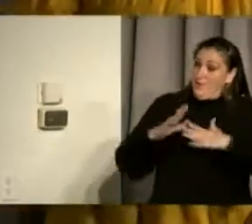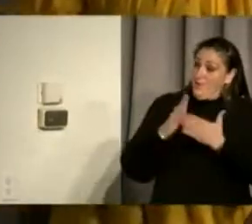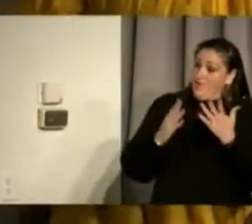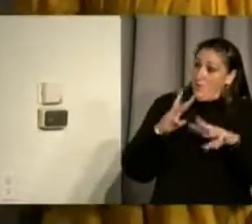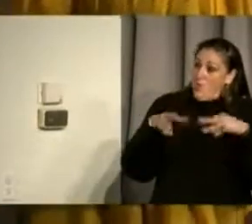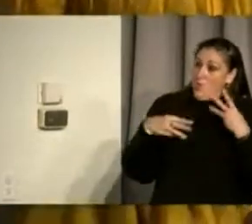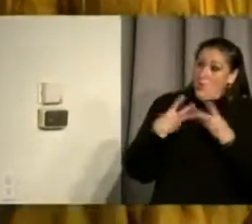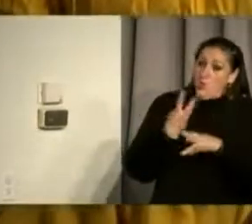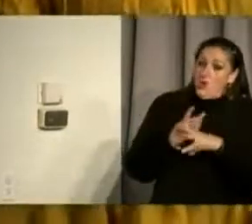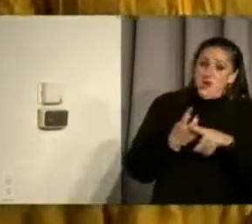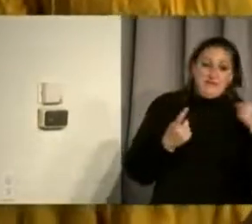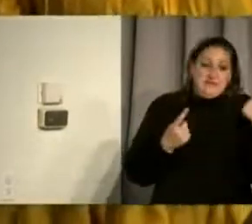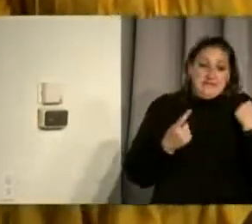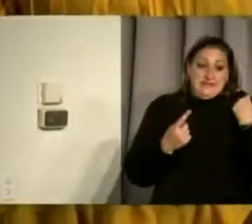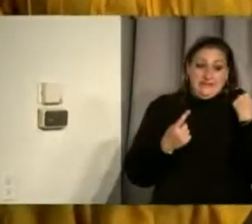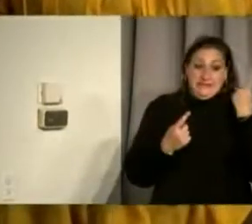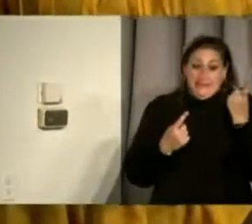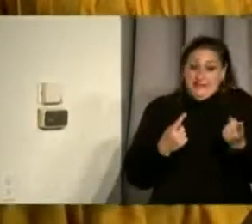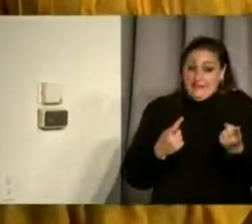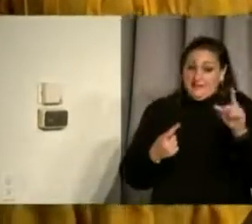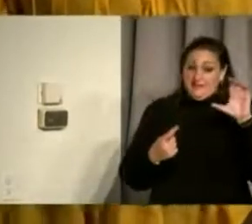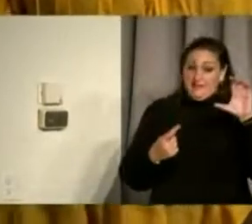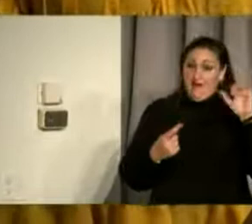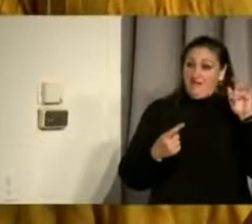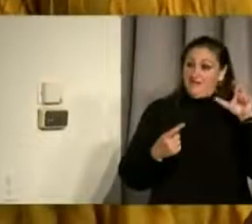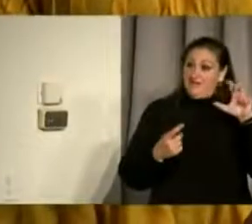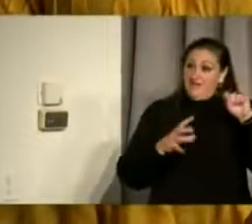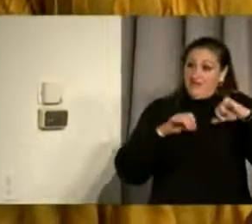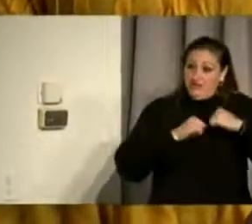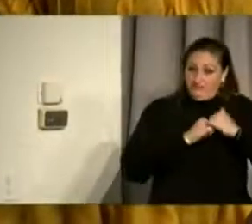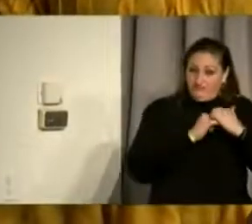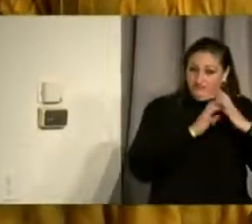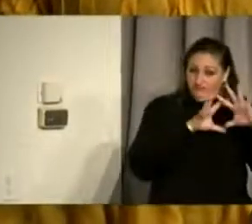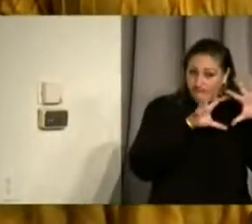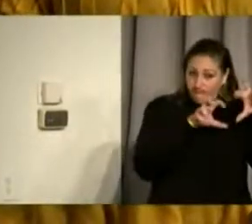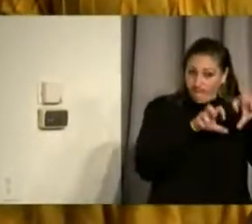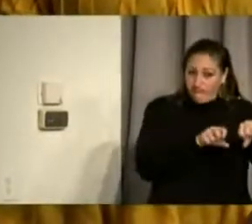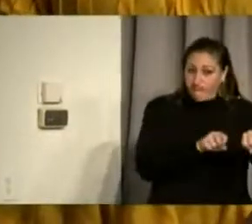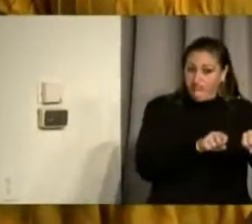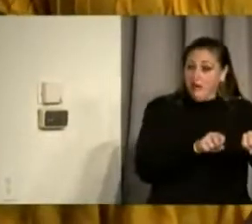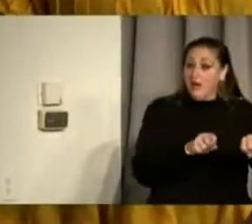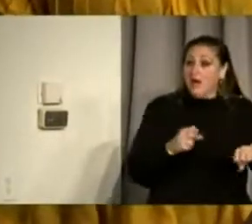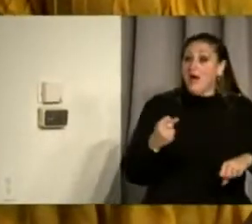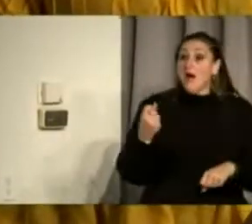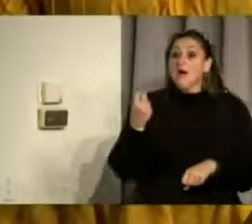since colonization took place. And 12 million